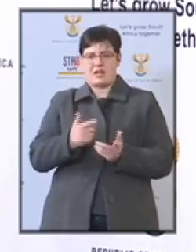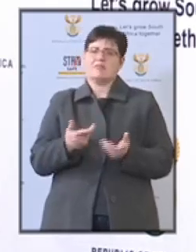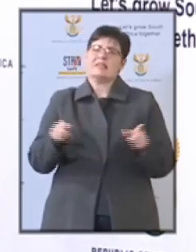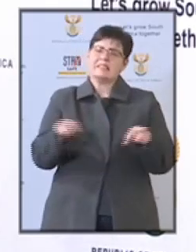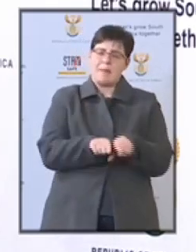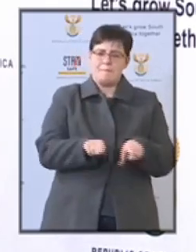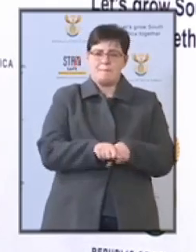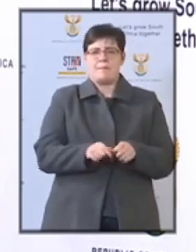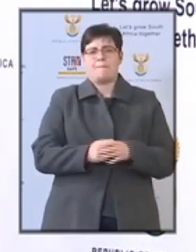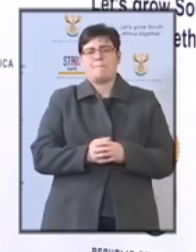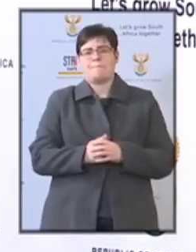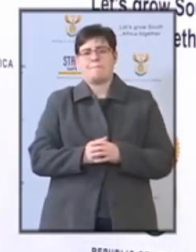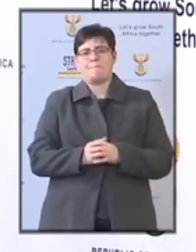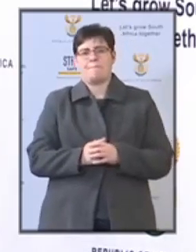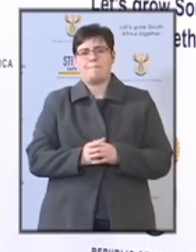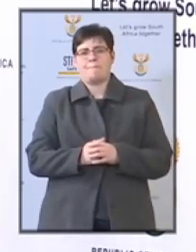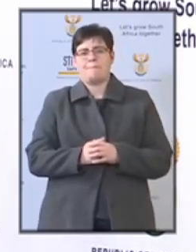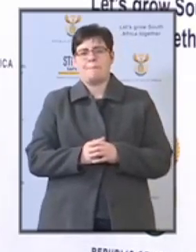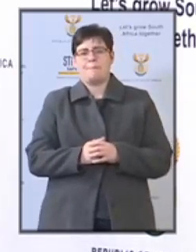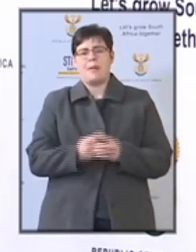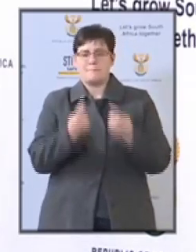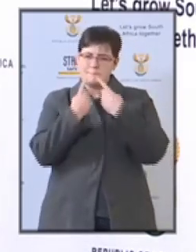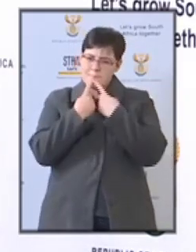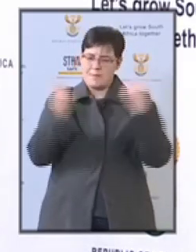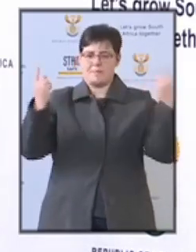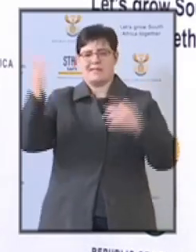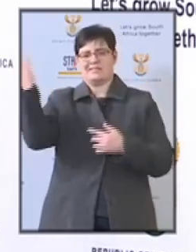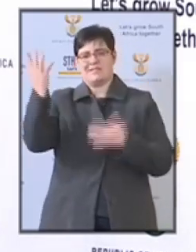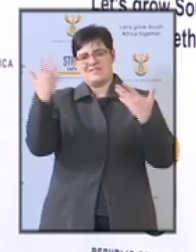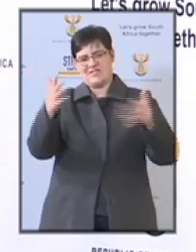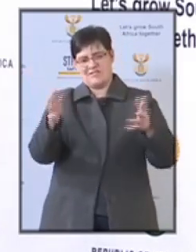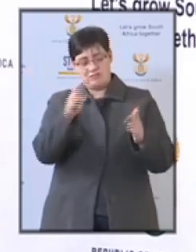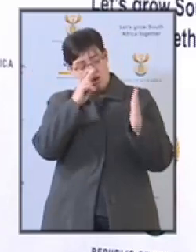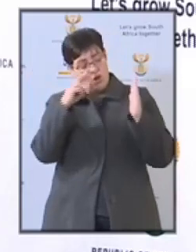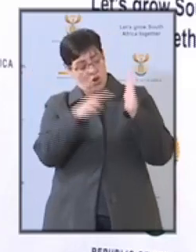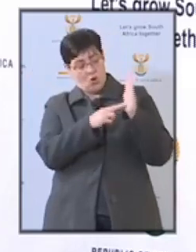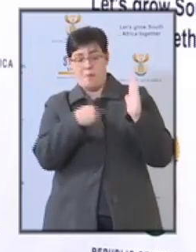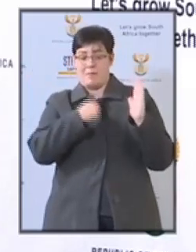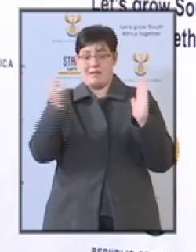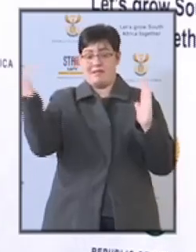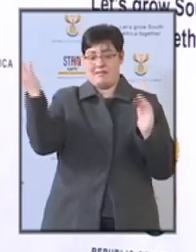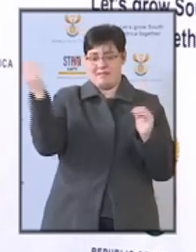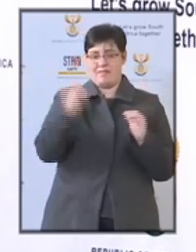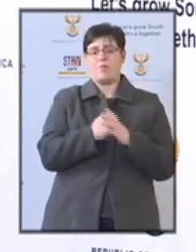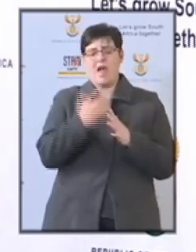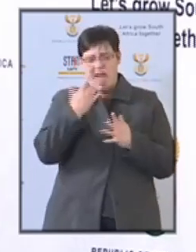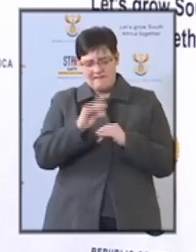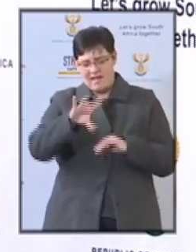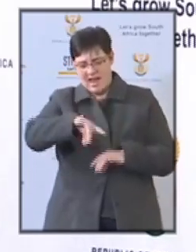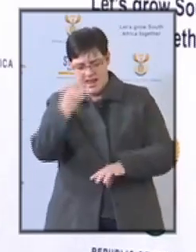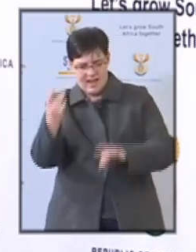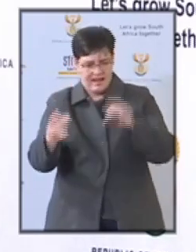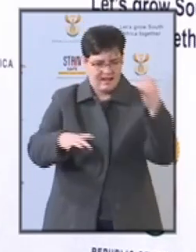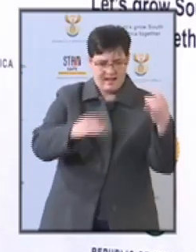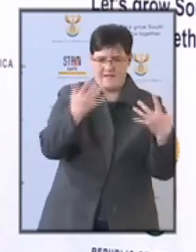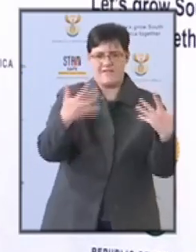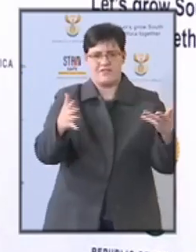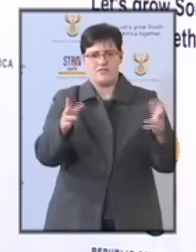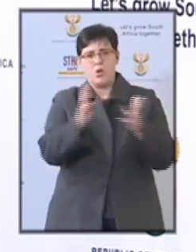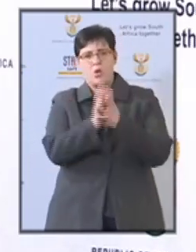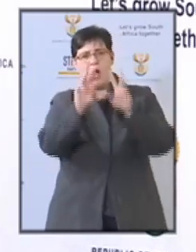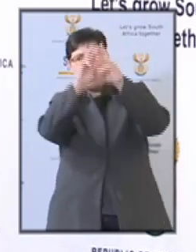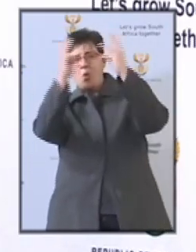as I said in my input, the statement, if you look, we have done an analysis looking